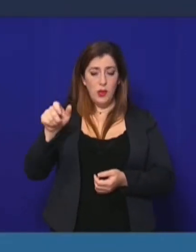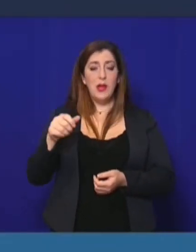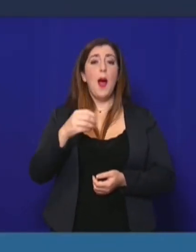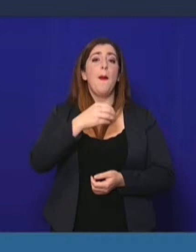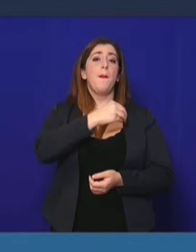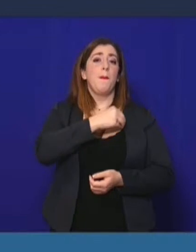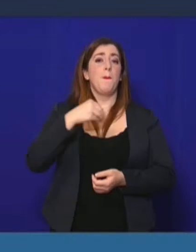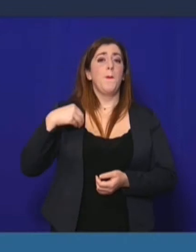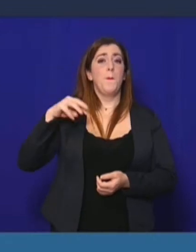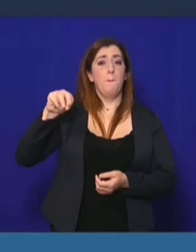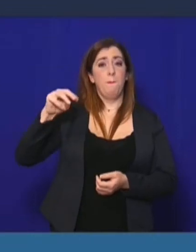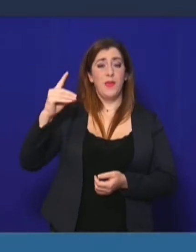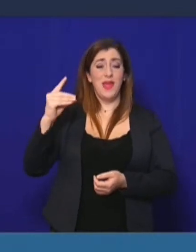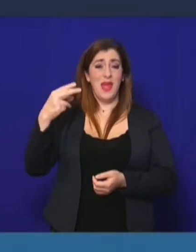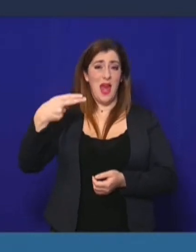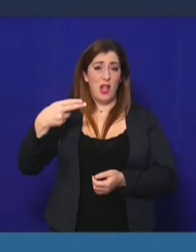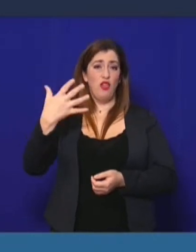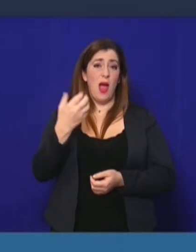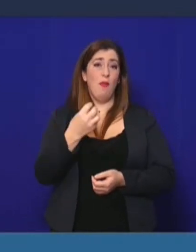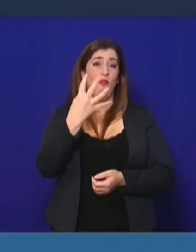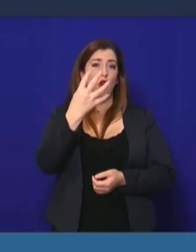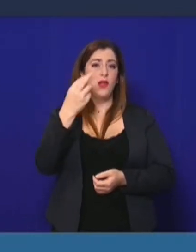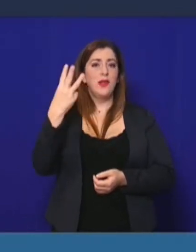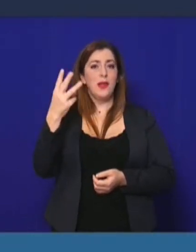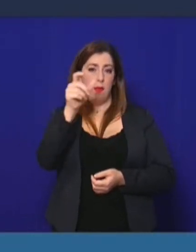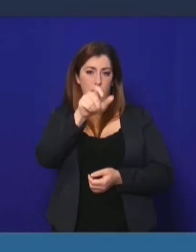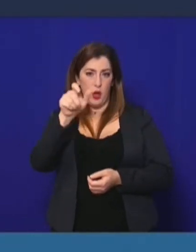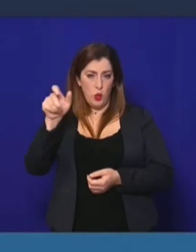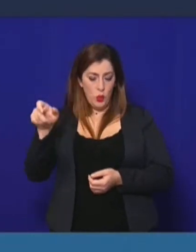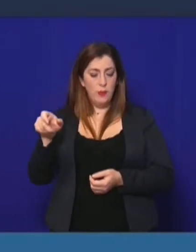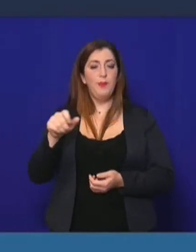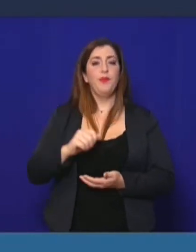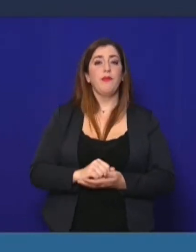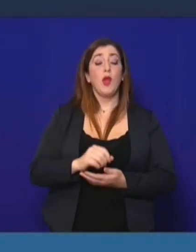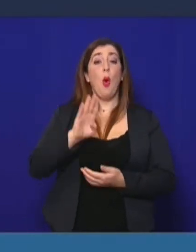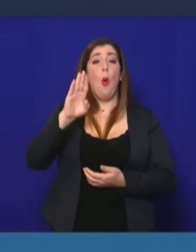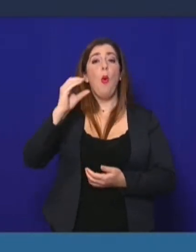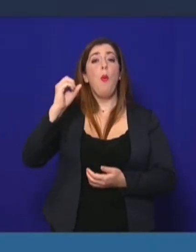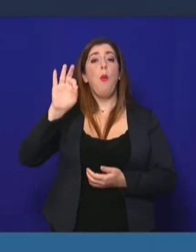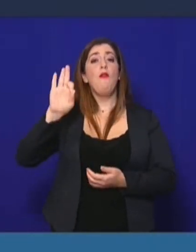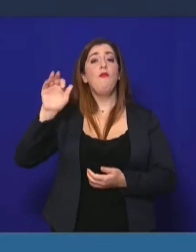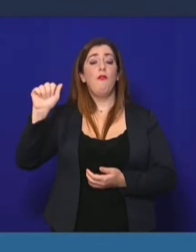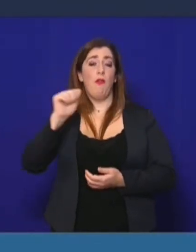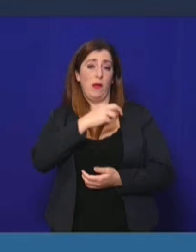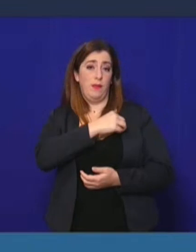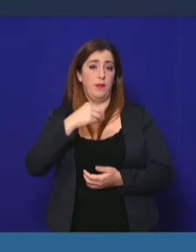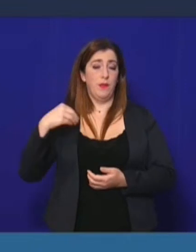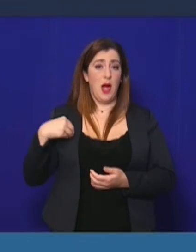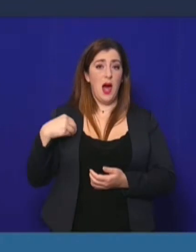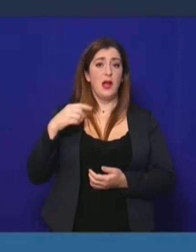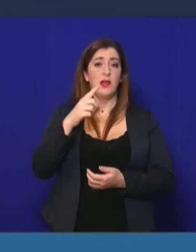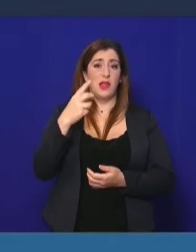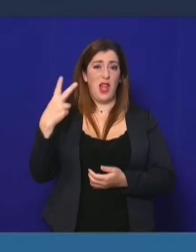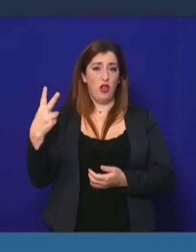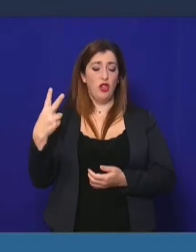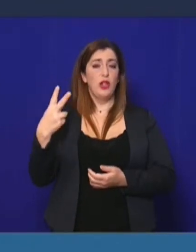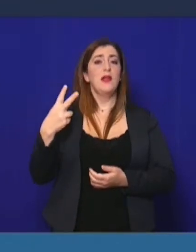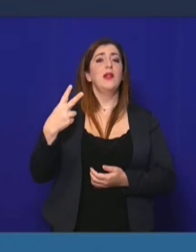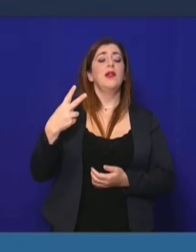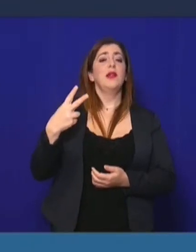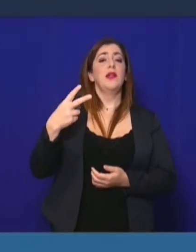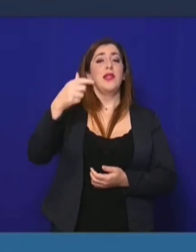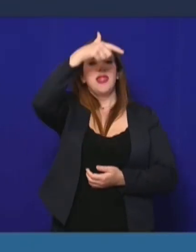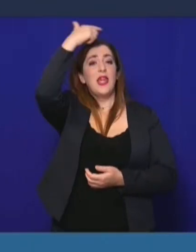ta' Mater Dei għandna 43 cases, Boffa hemm 14 il-każ, St. Thomas 7, il-Karen